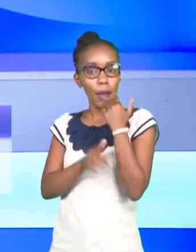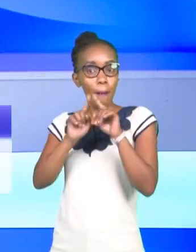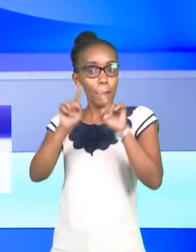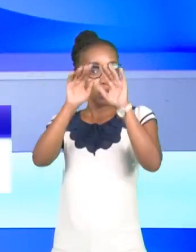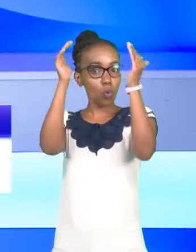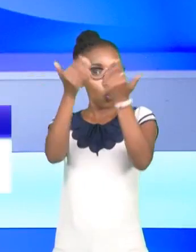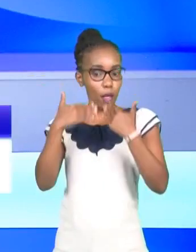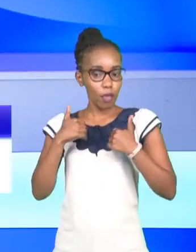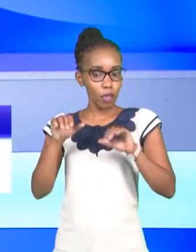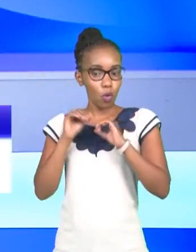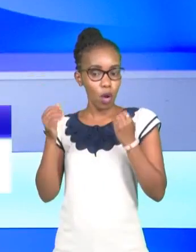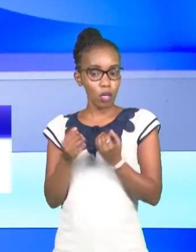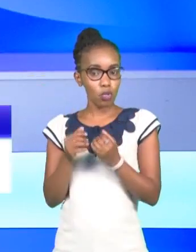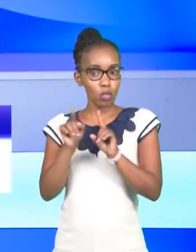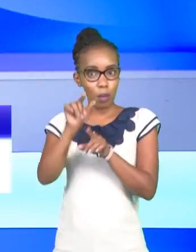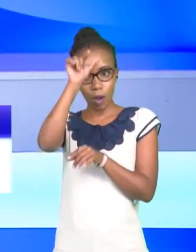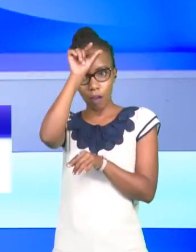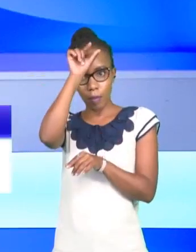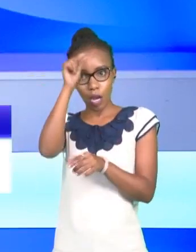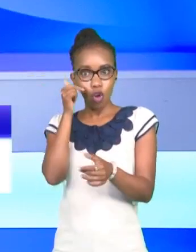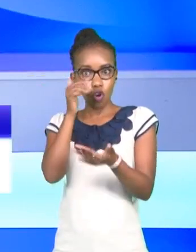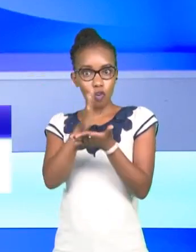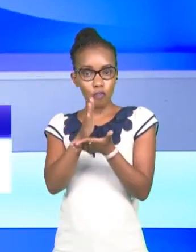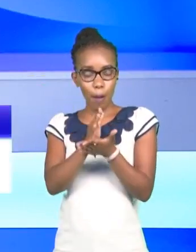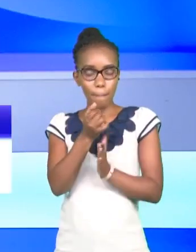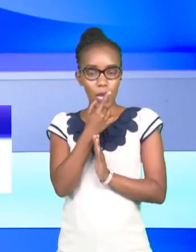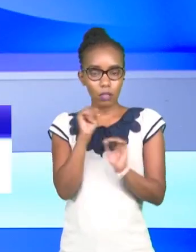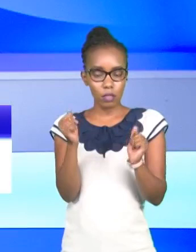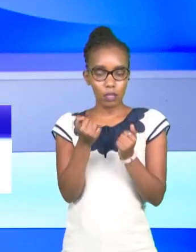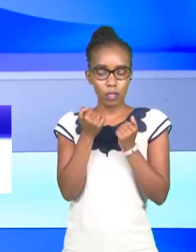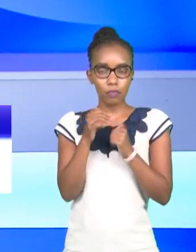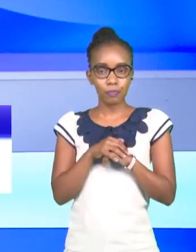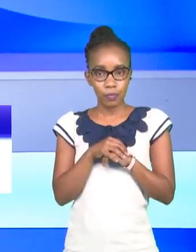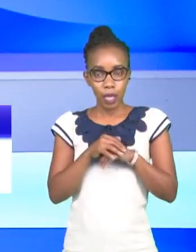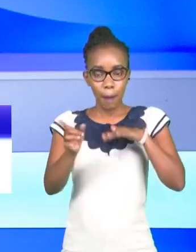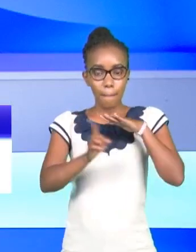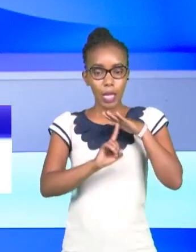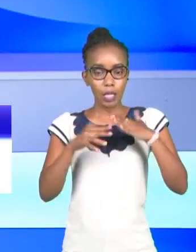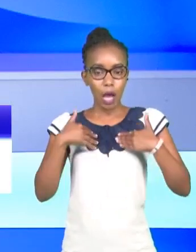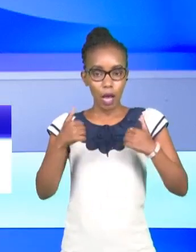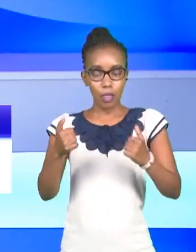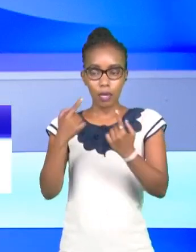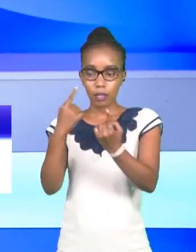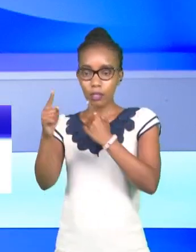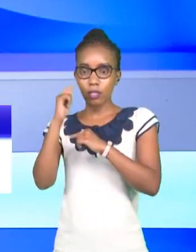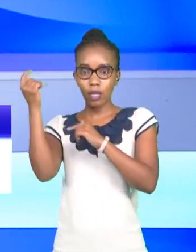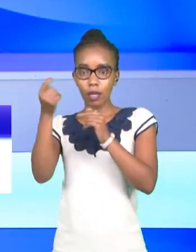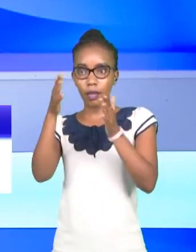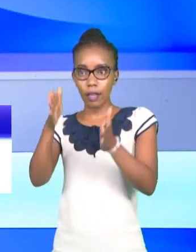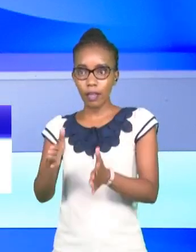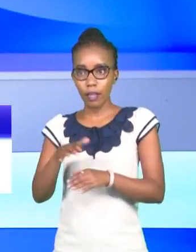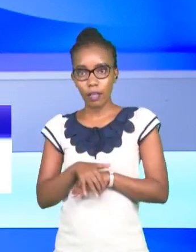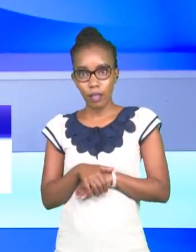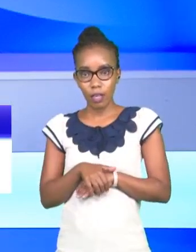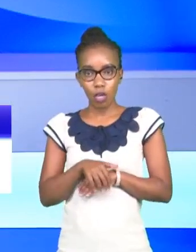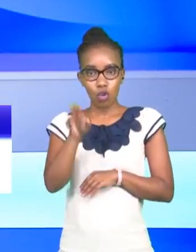and the government has assured of its safety, of course, of the vaccine. However, the Ministry of Health has asked Kenyans not to take Russia's